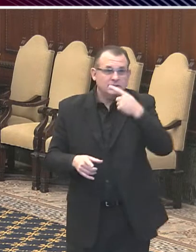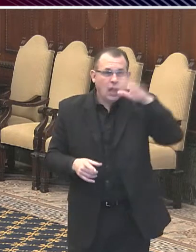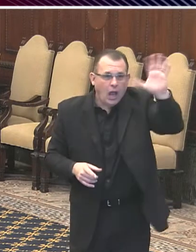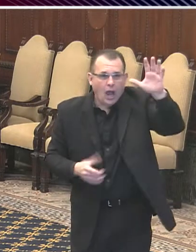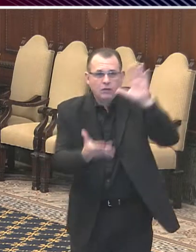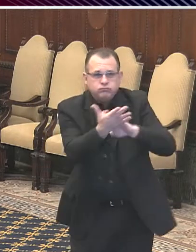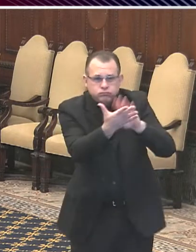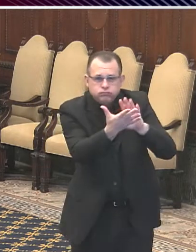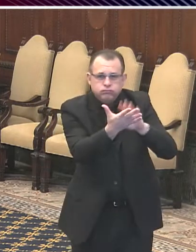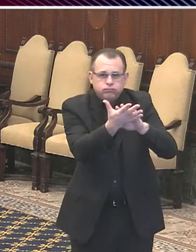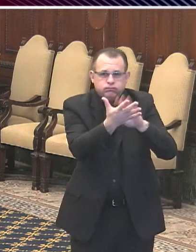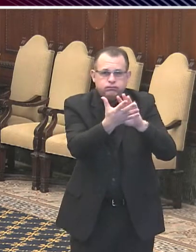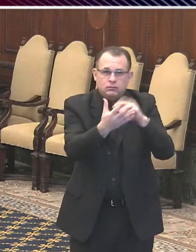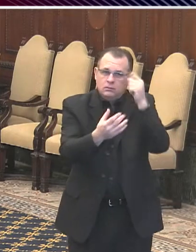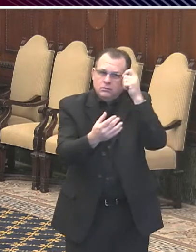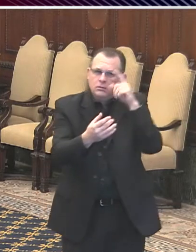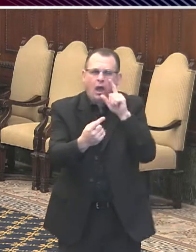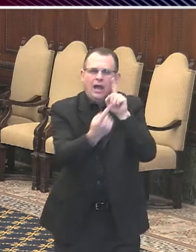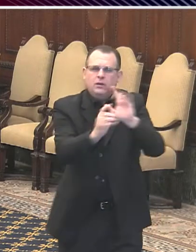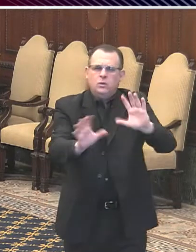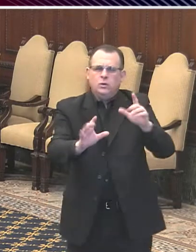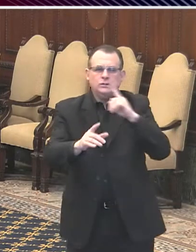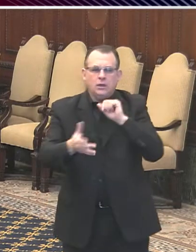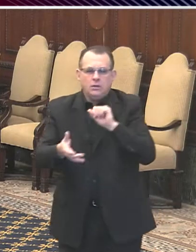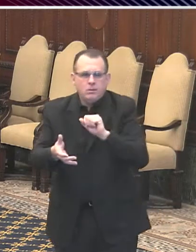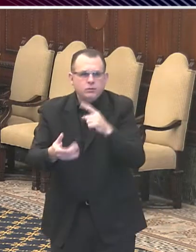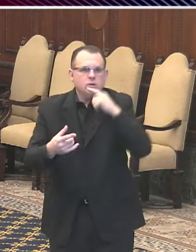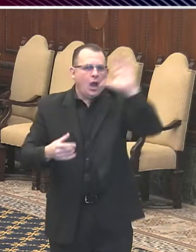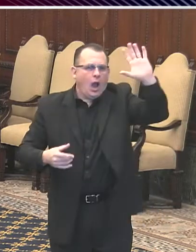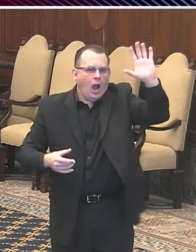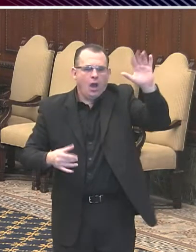away. Now I ask Dr. Farley to give us our daily update.